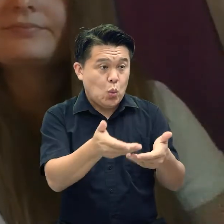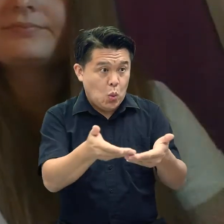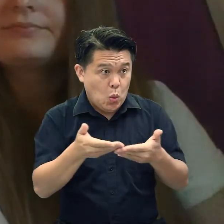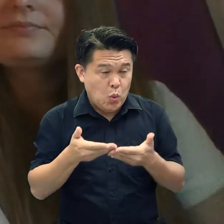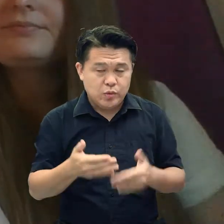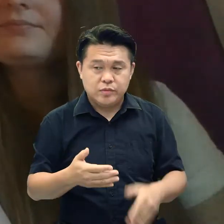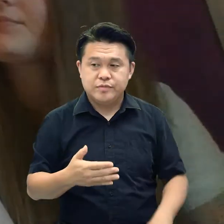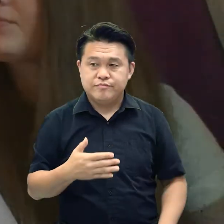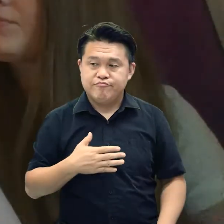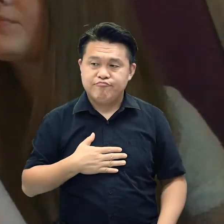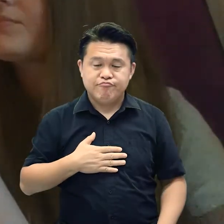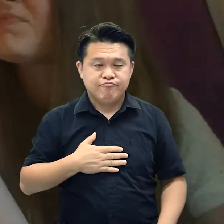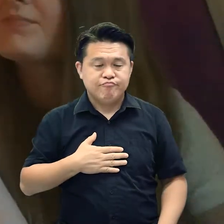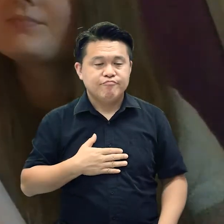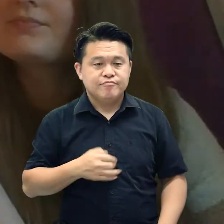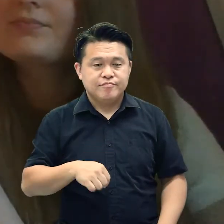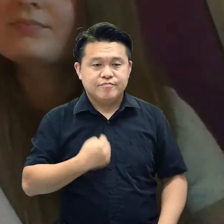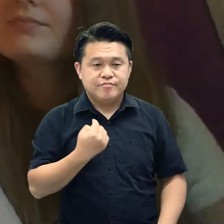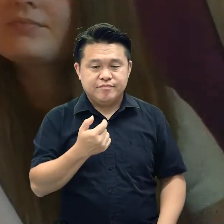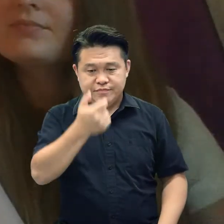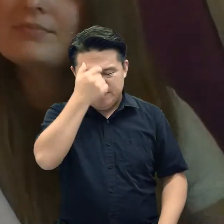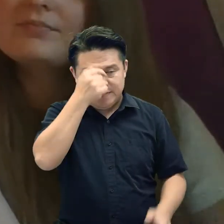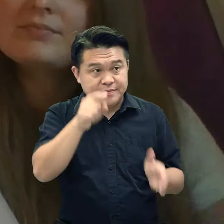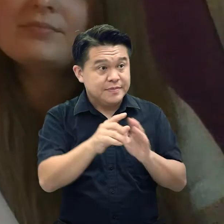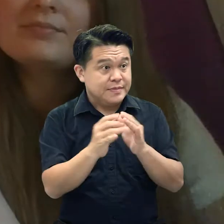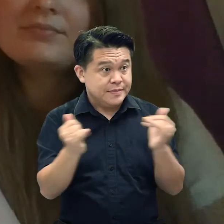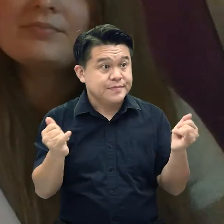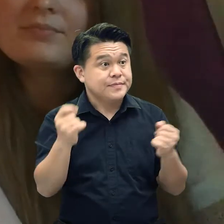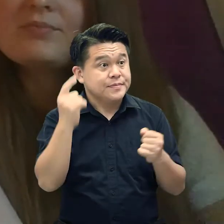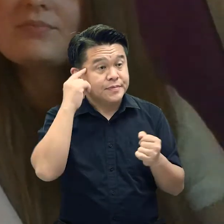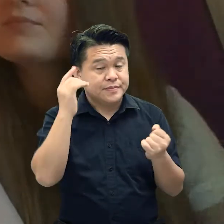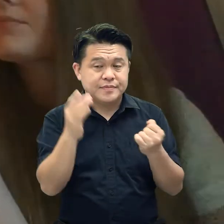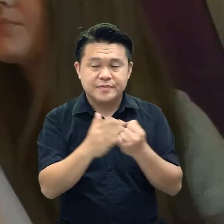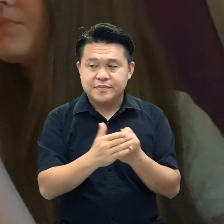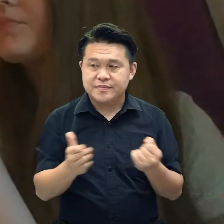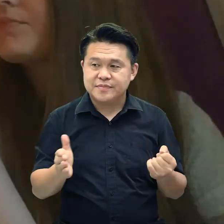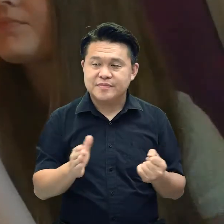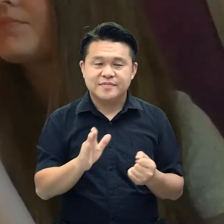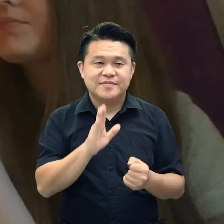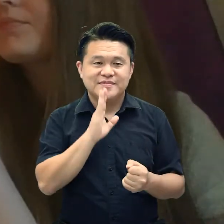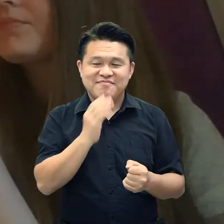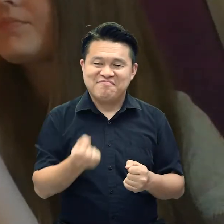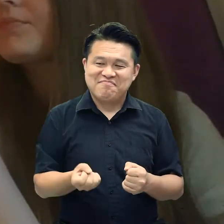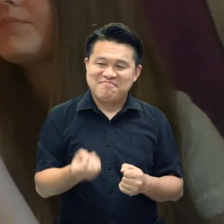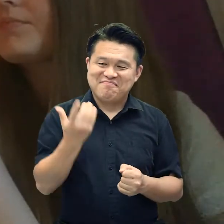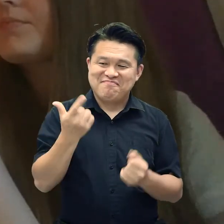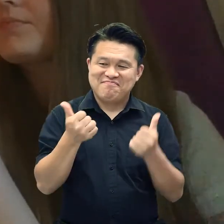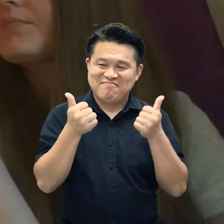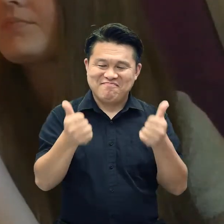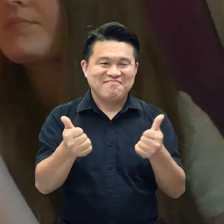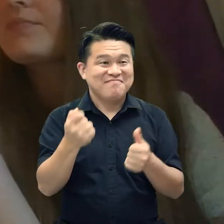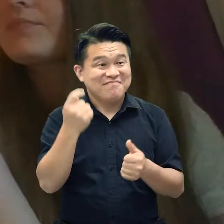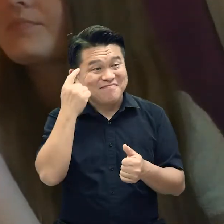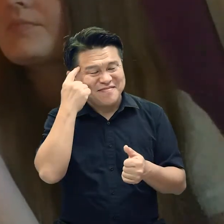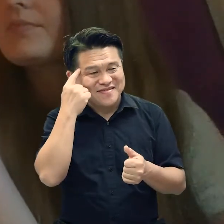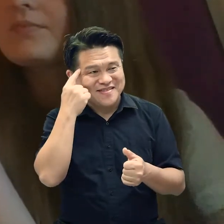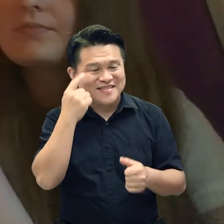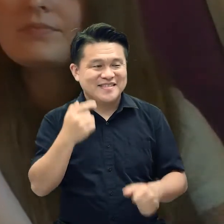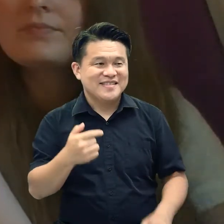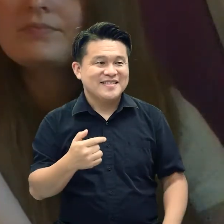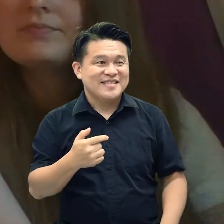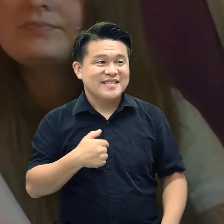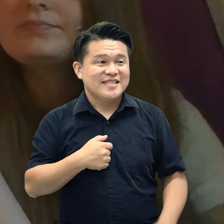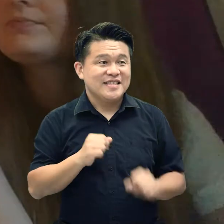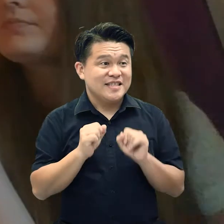so that's really a huge win for me. Because it's just like